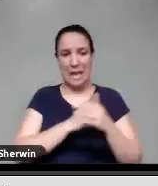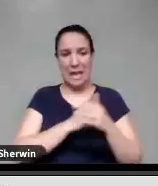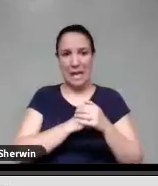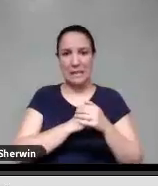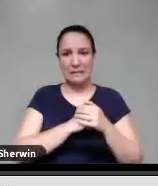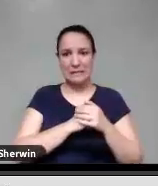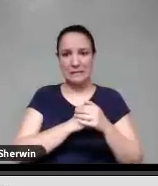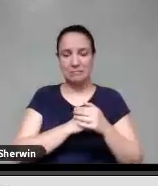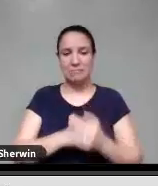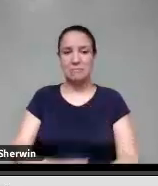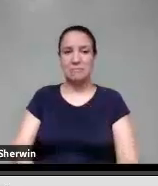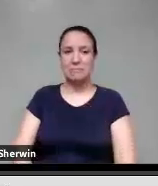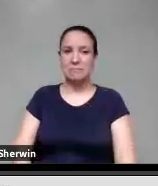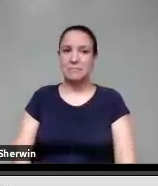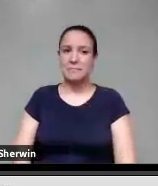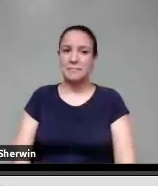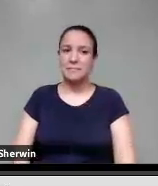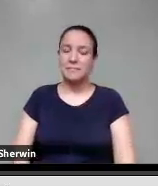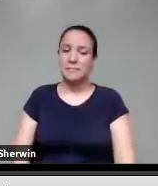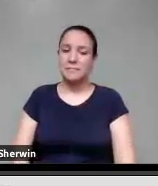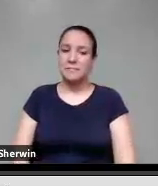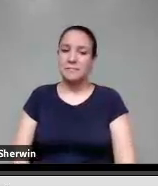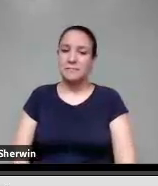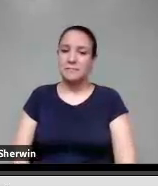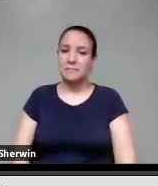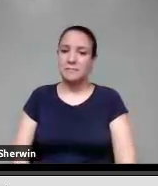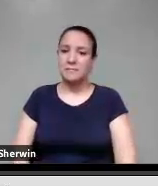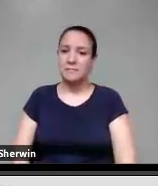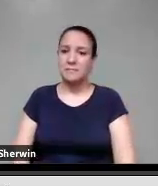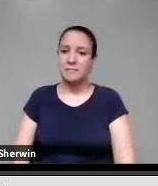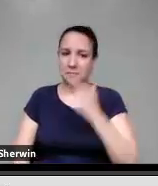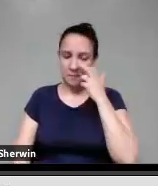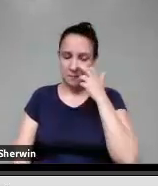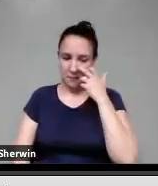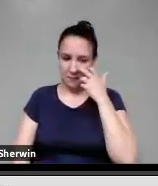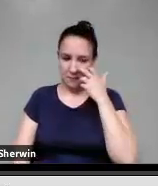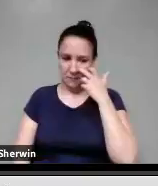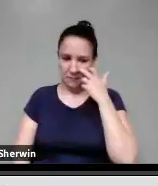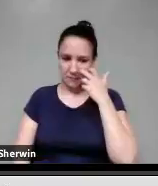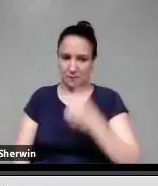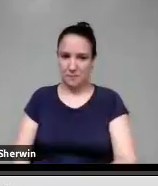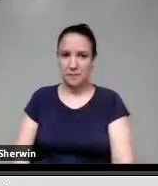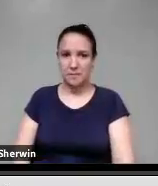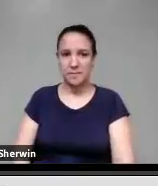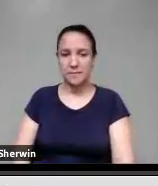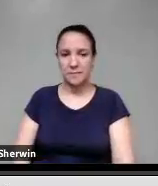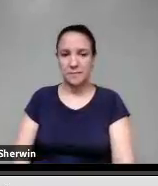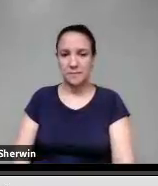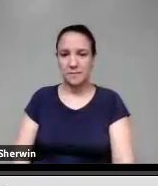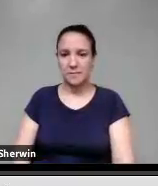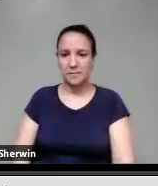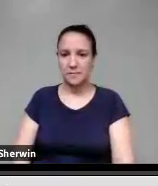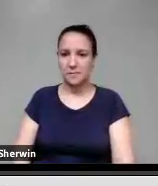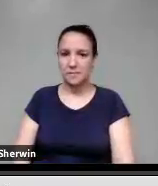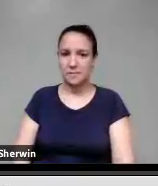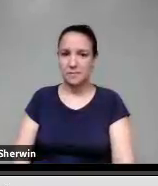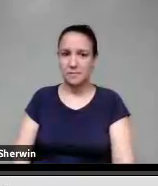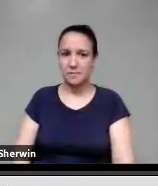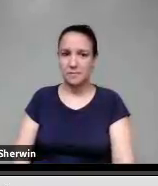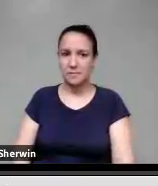often spot on. But the involving piece of that then becomes a little more challenging if you haven't